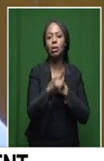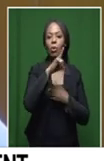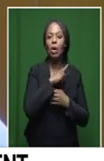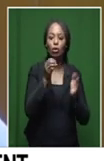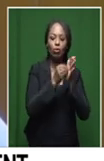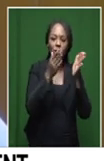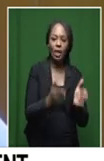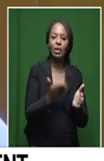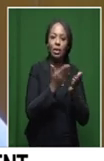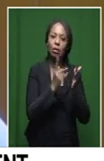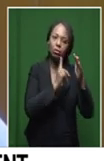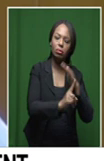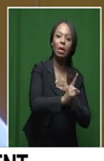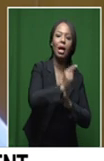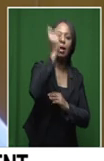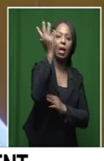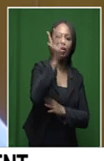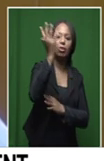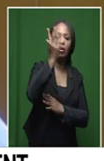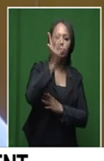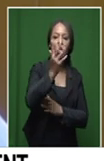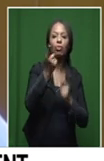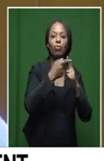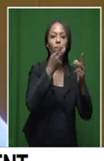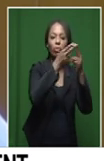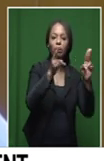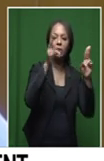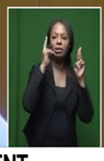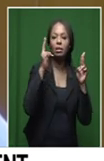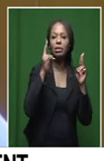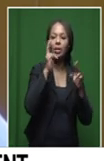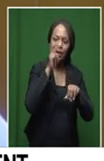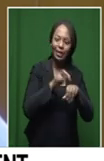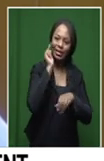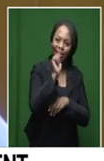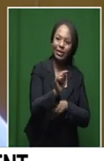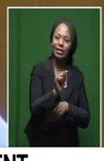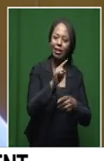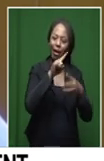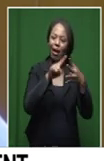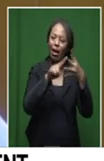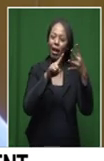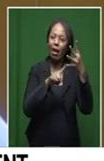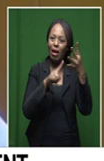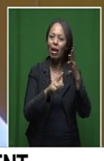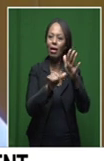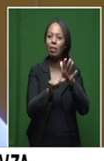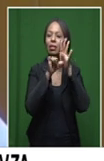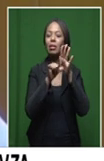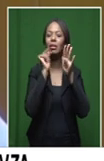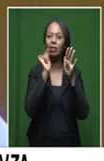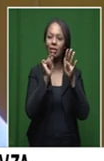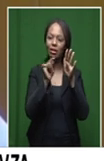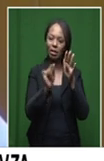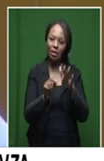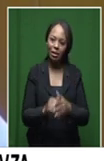attending lectures in our institutions of higher learning. So all of these factors taken together,